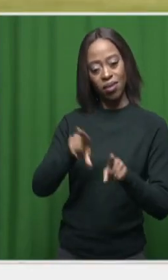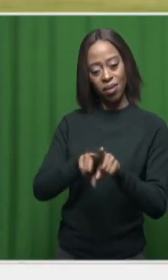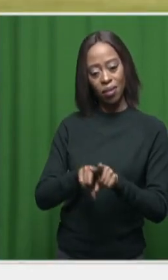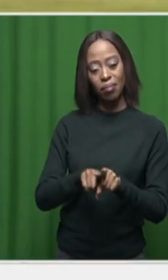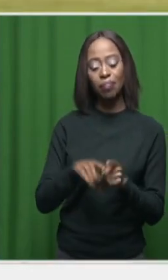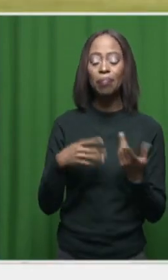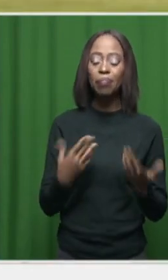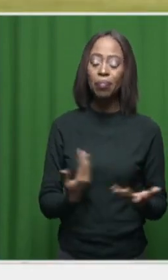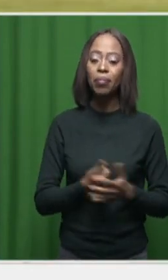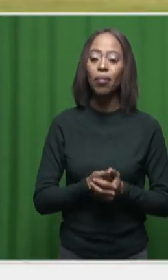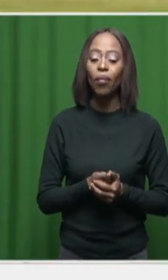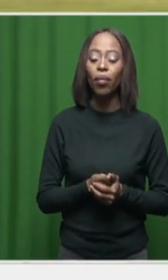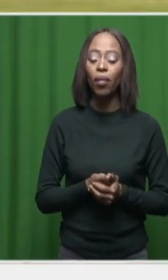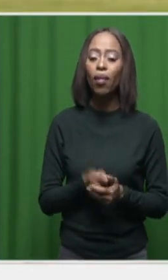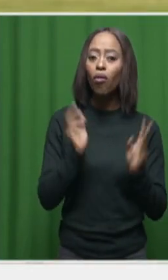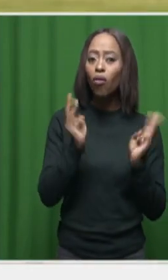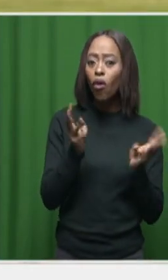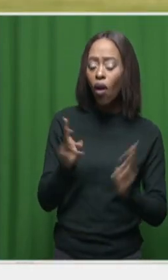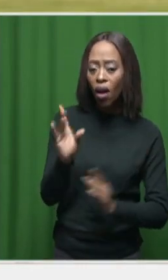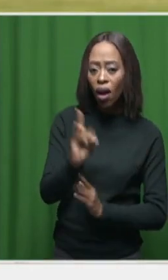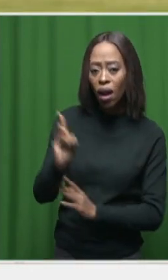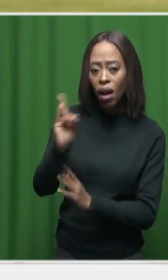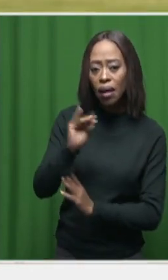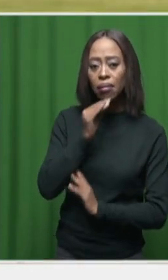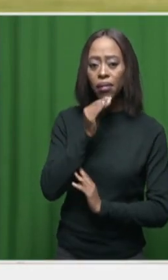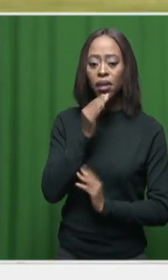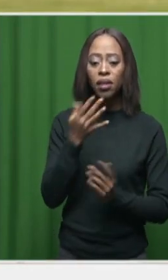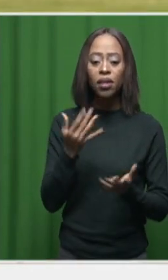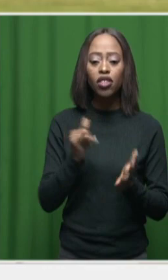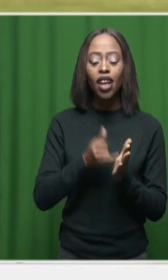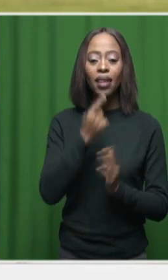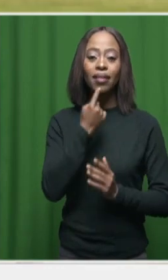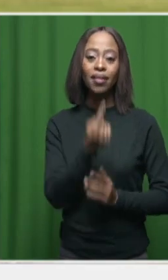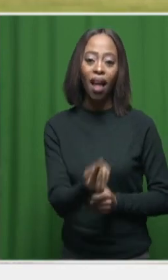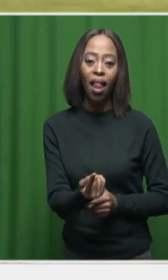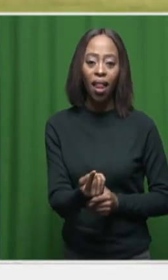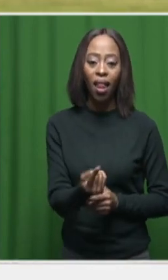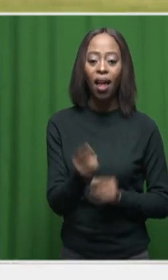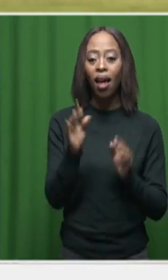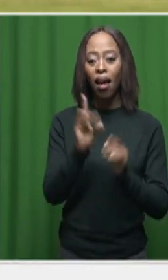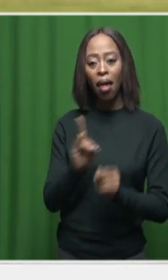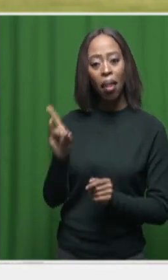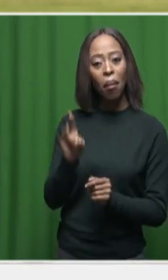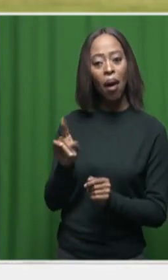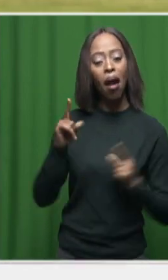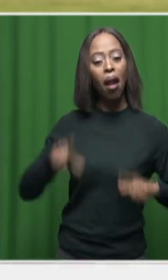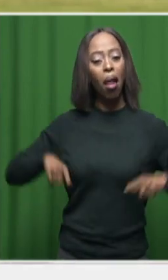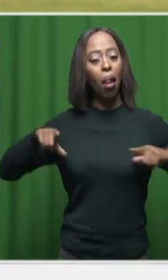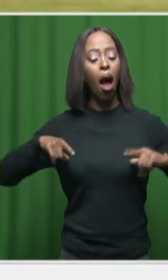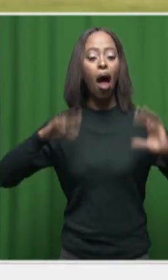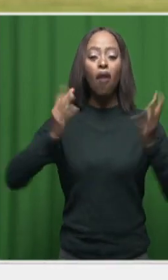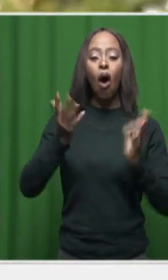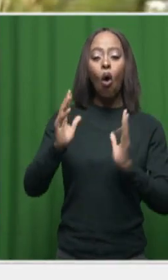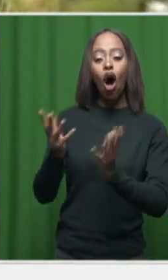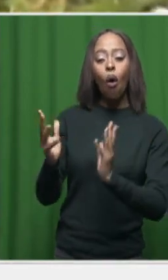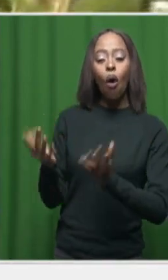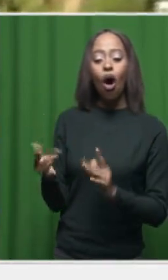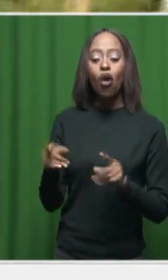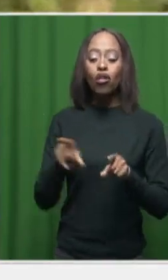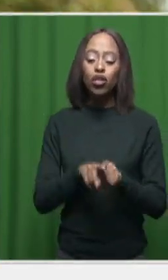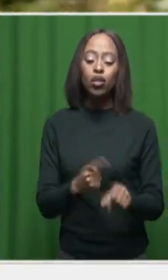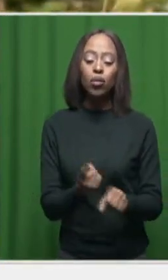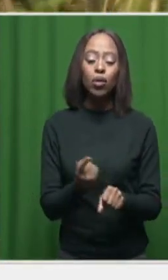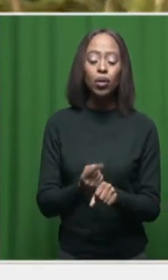then also when we're watching animals, we don't just we tell people about how the animals lives, and then